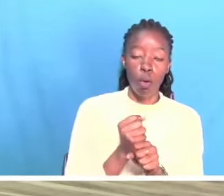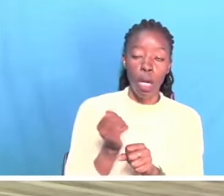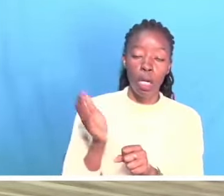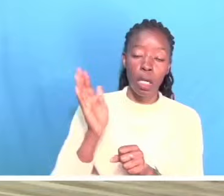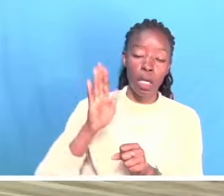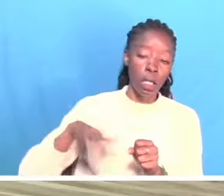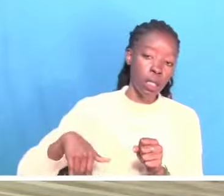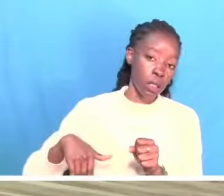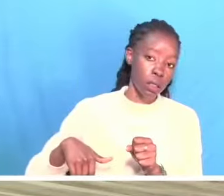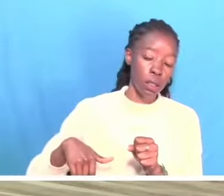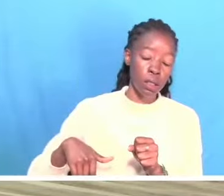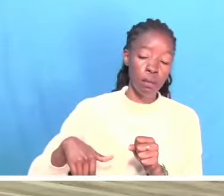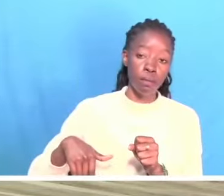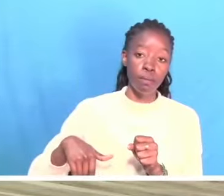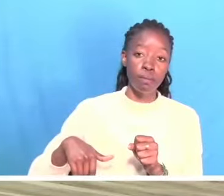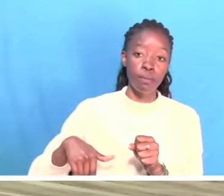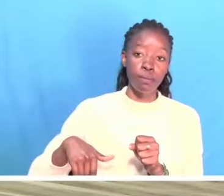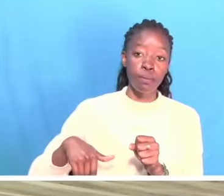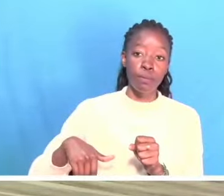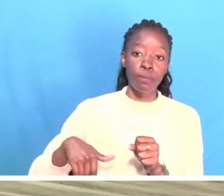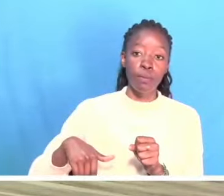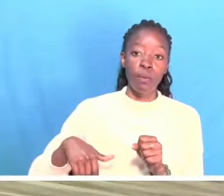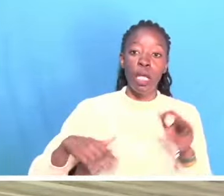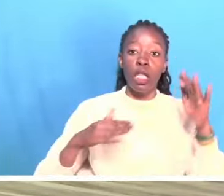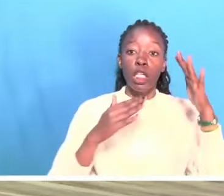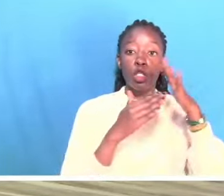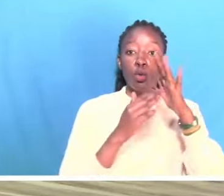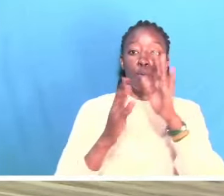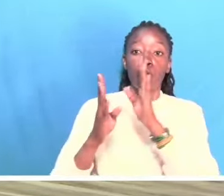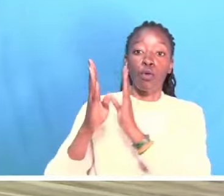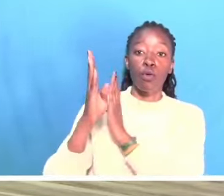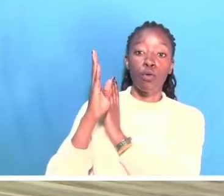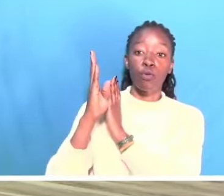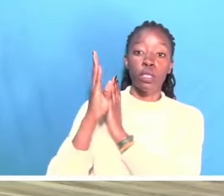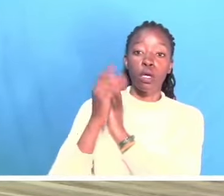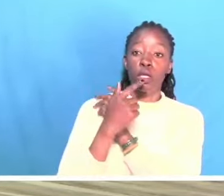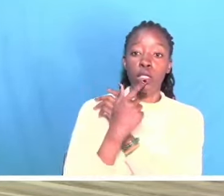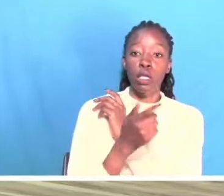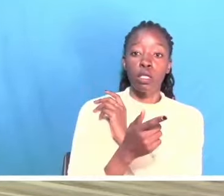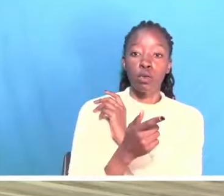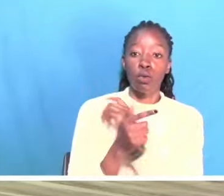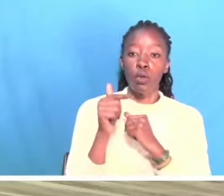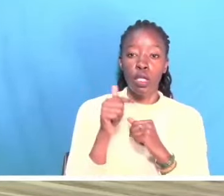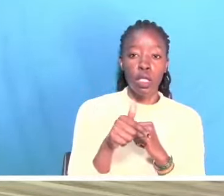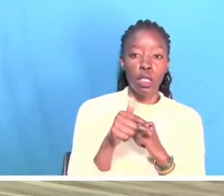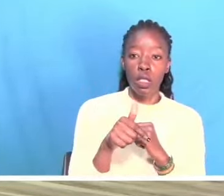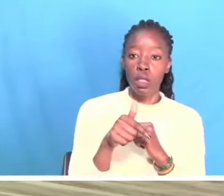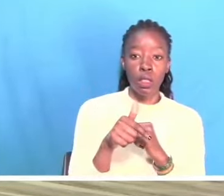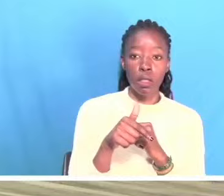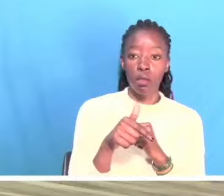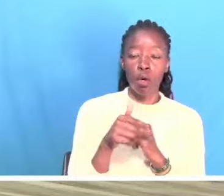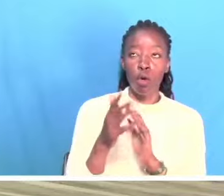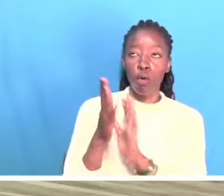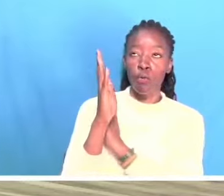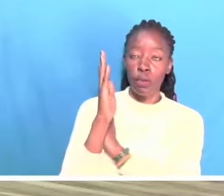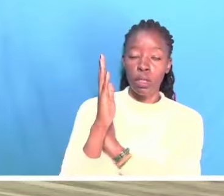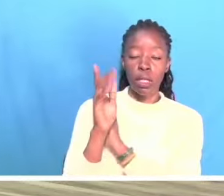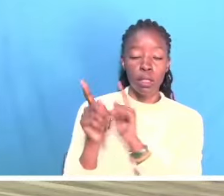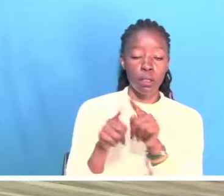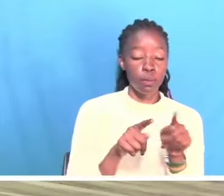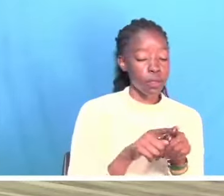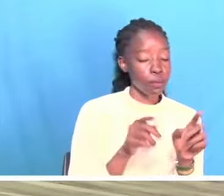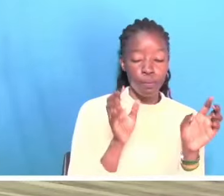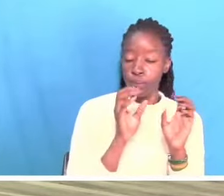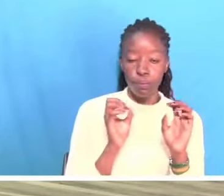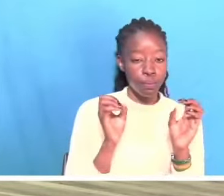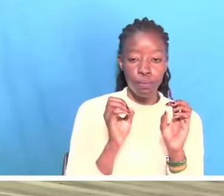the senior officer will tell you, this is unlike officer. This is not officer-like. You are